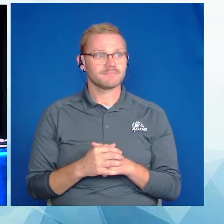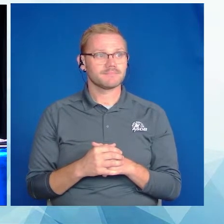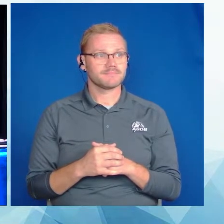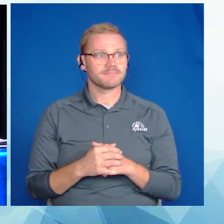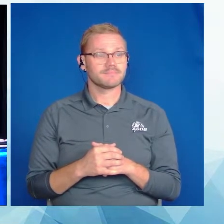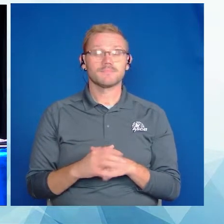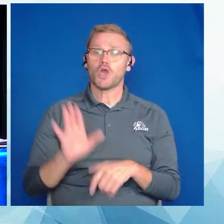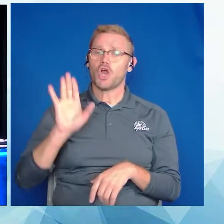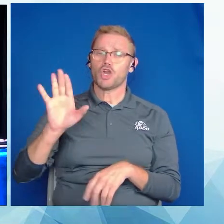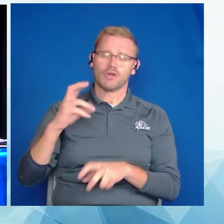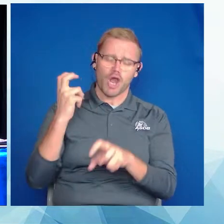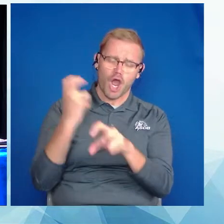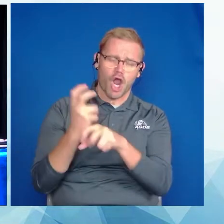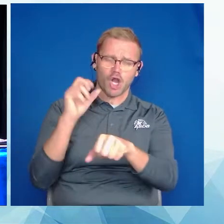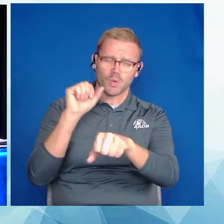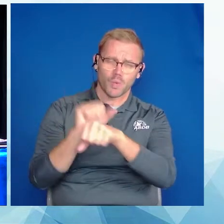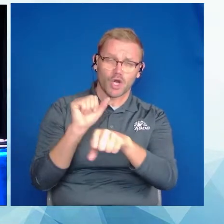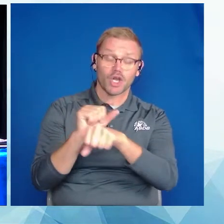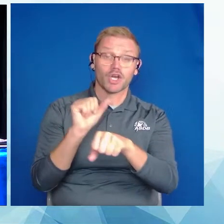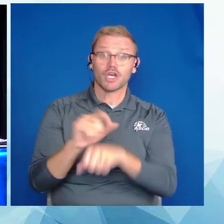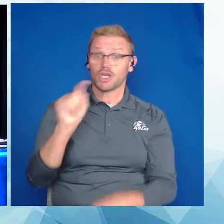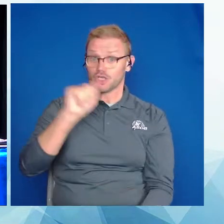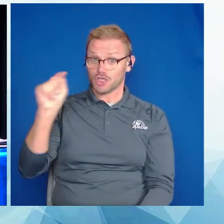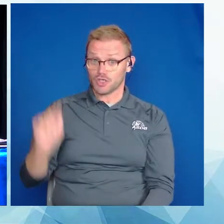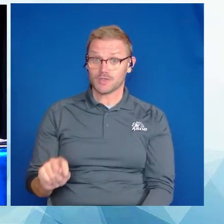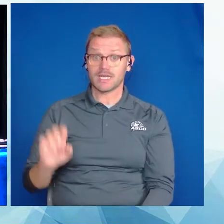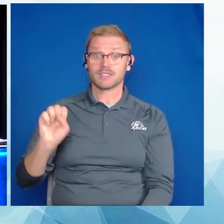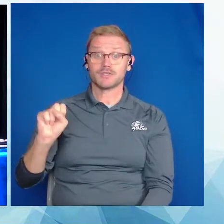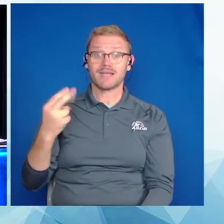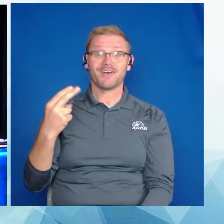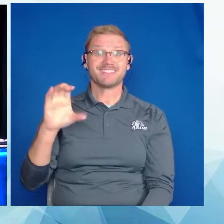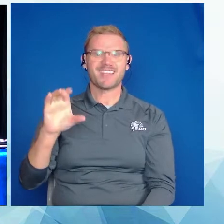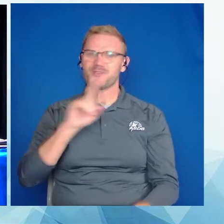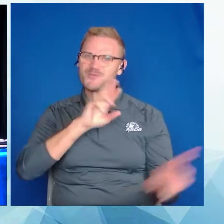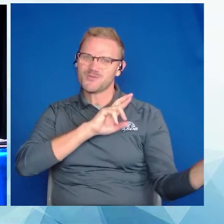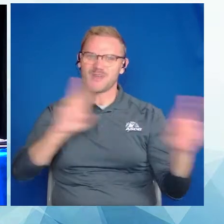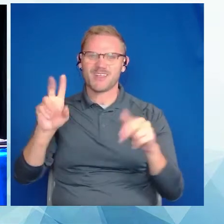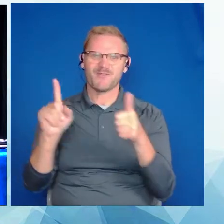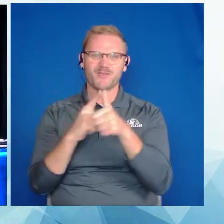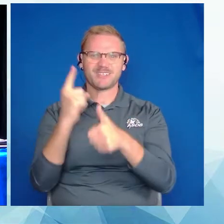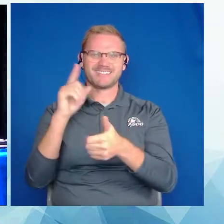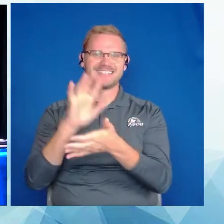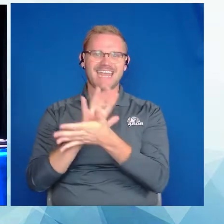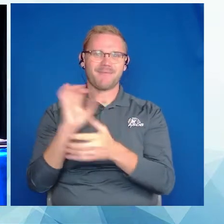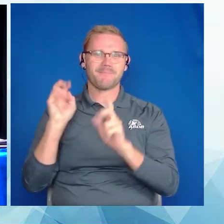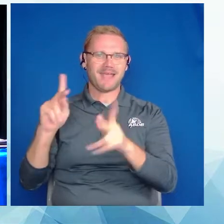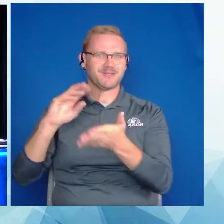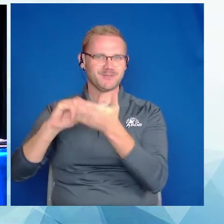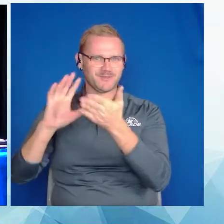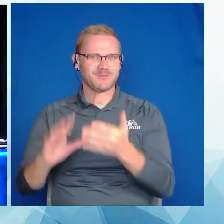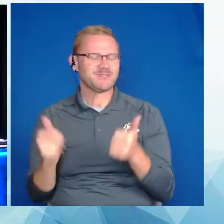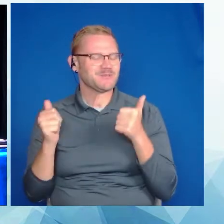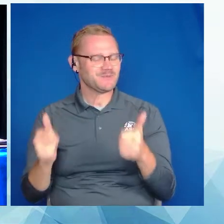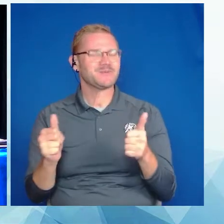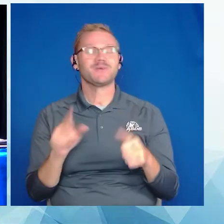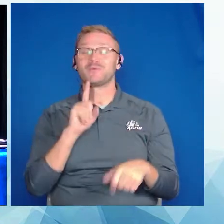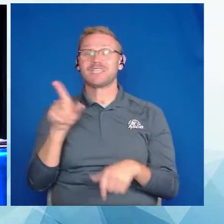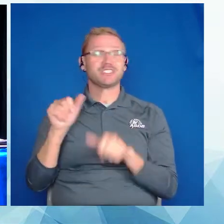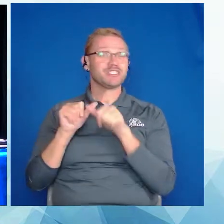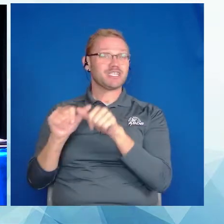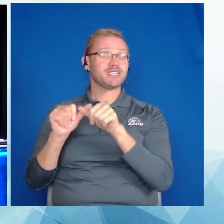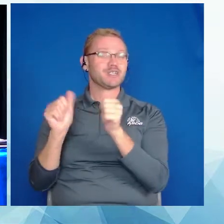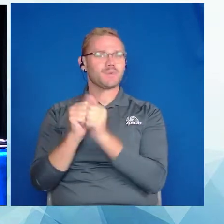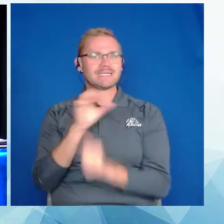Due to her hard work, the Tucson Health Center was ready for the first day, and she continues to work with